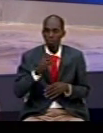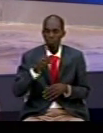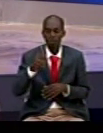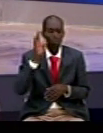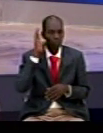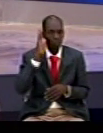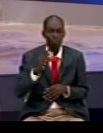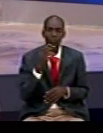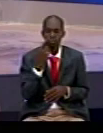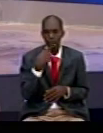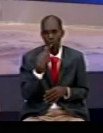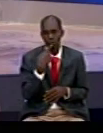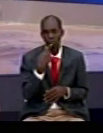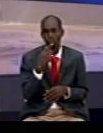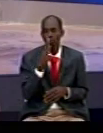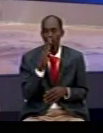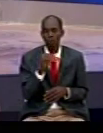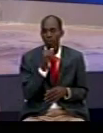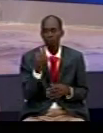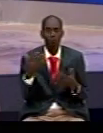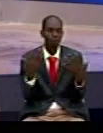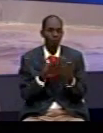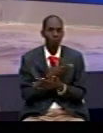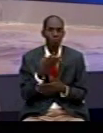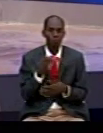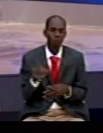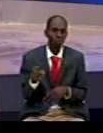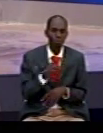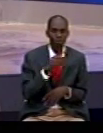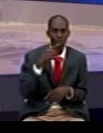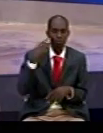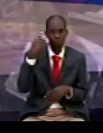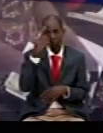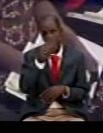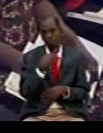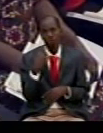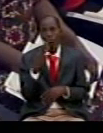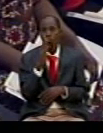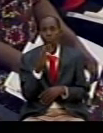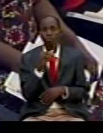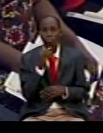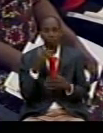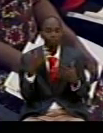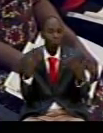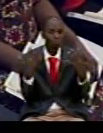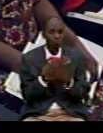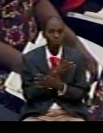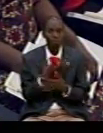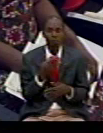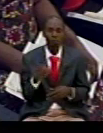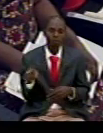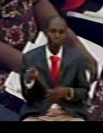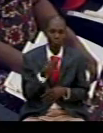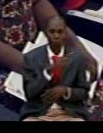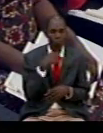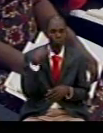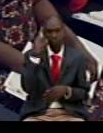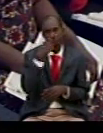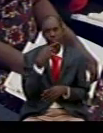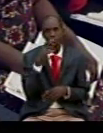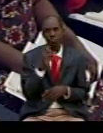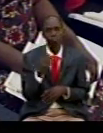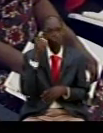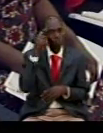shalt speak. Be not afraid of their faces. Be not afraid of their faces,